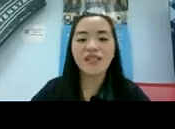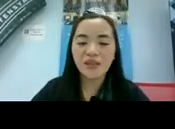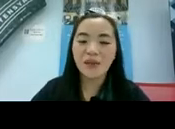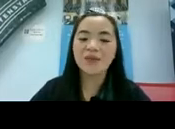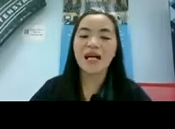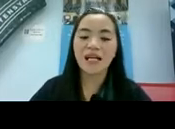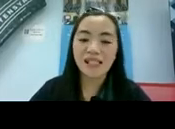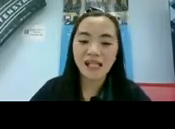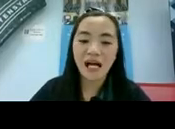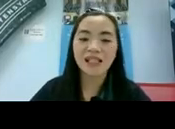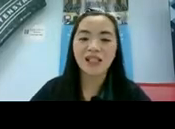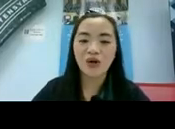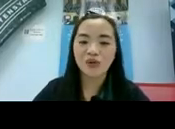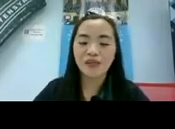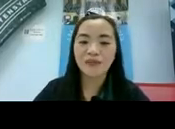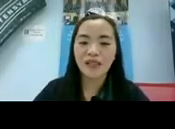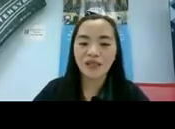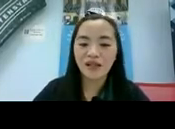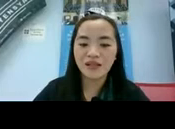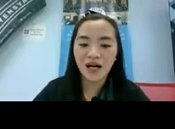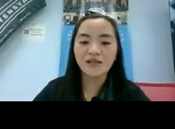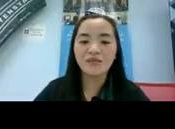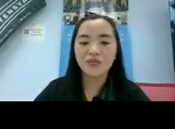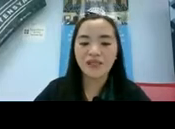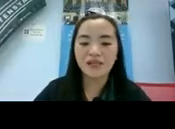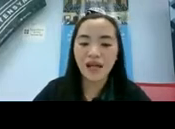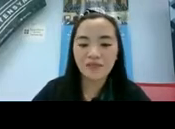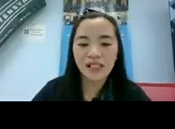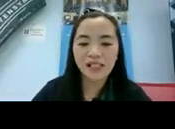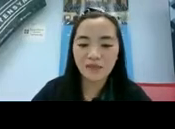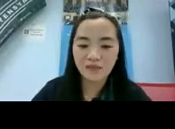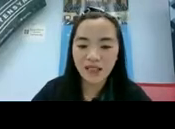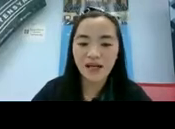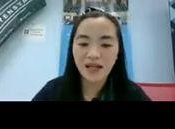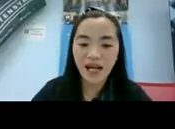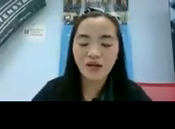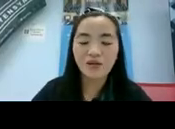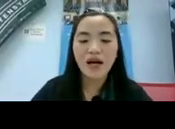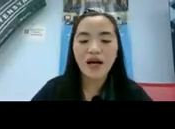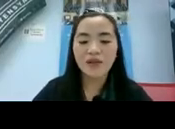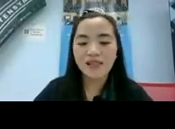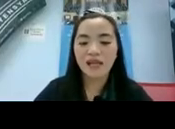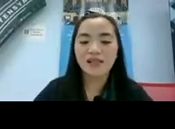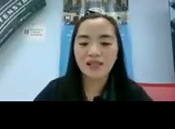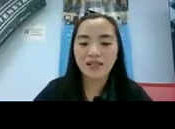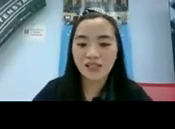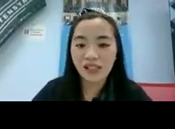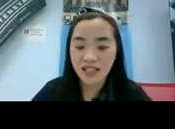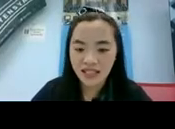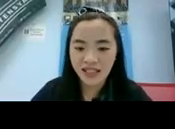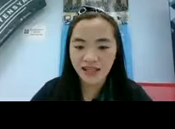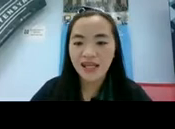the online public access catalog will be done by Mr. Elmer B. Generalao, our science